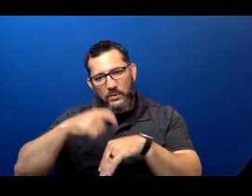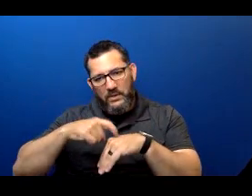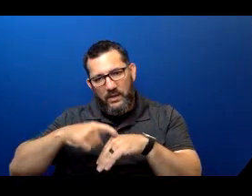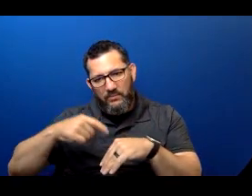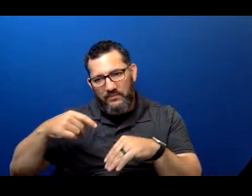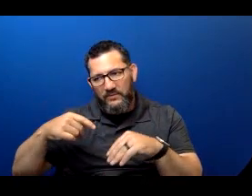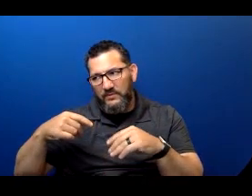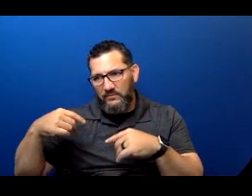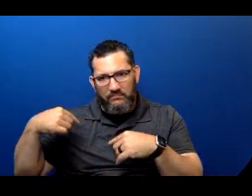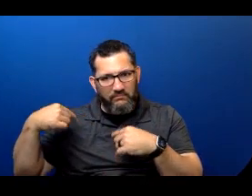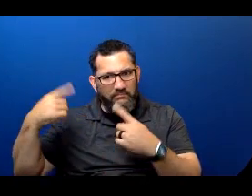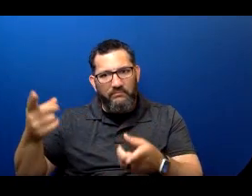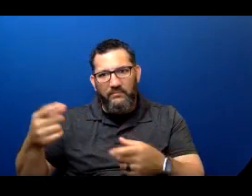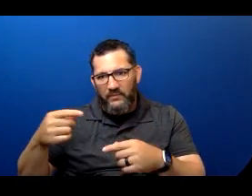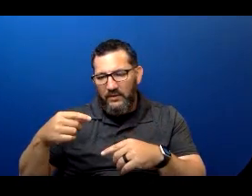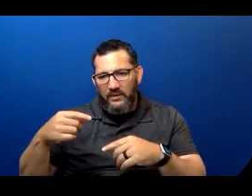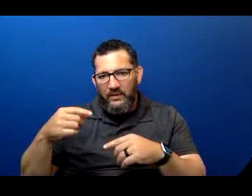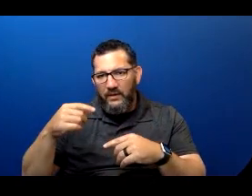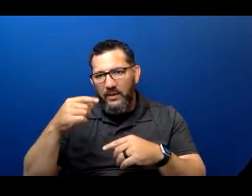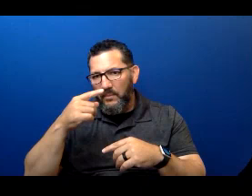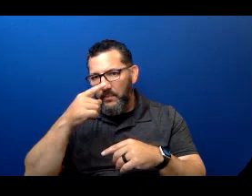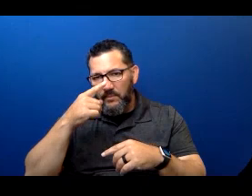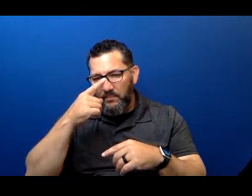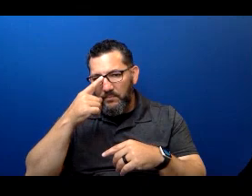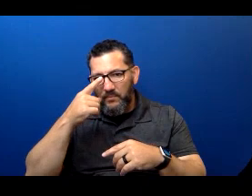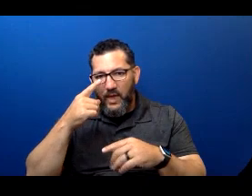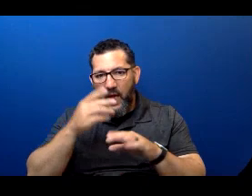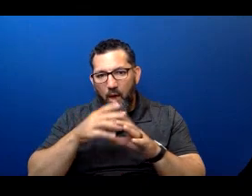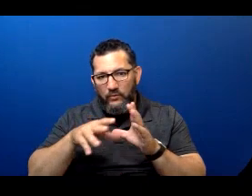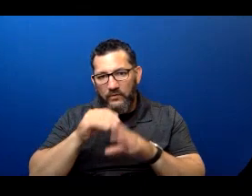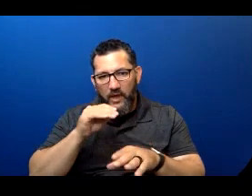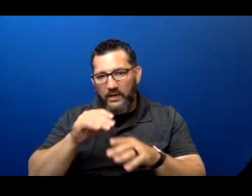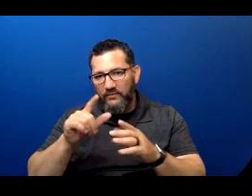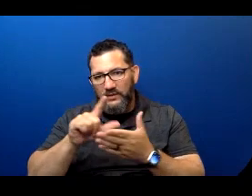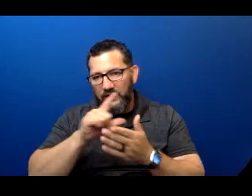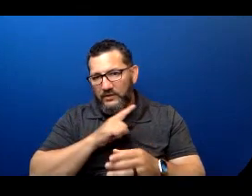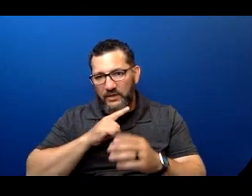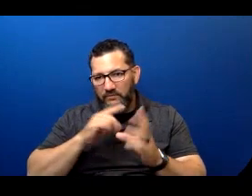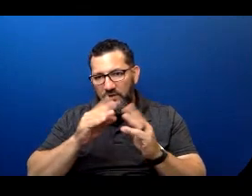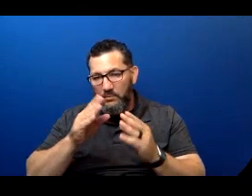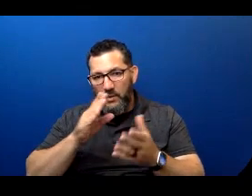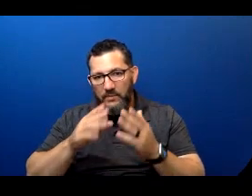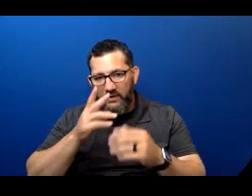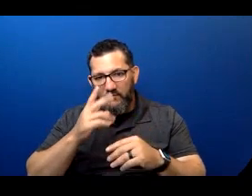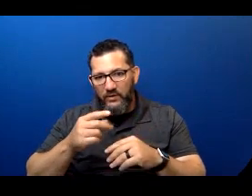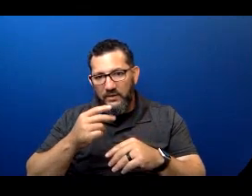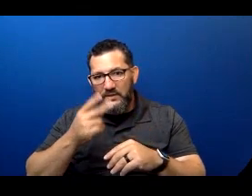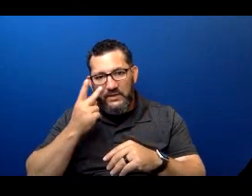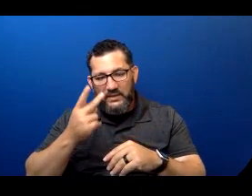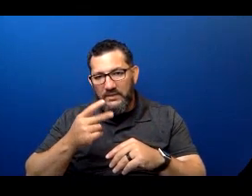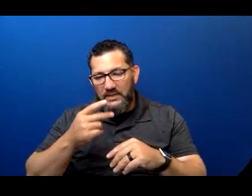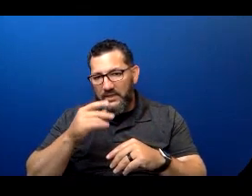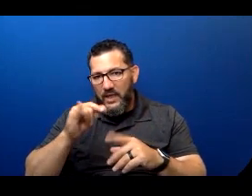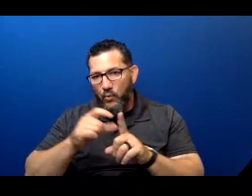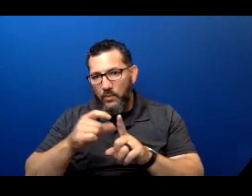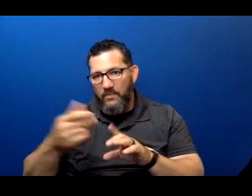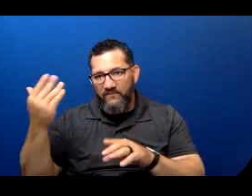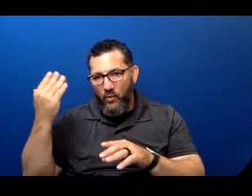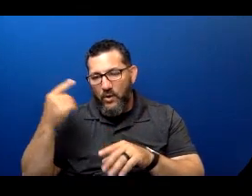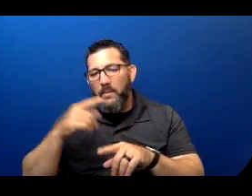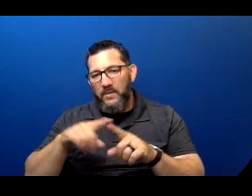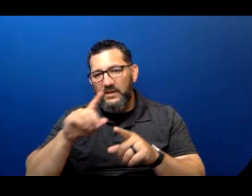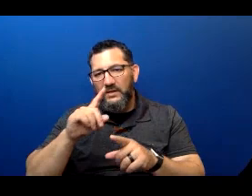this point in a biannual period than you ever will outside of legislative session. You've probably never even said sine die outside of legislative